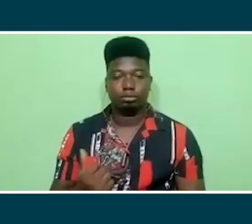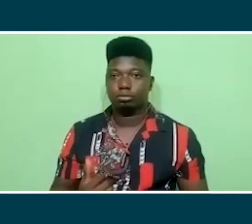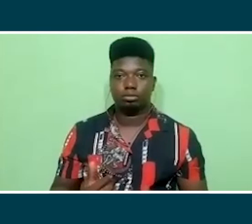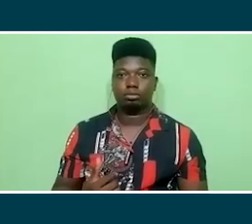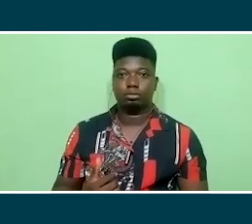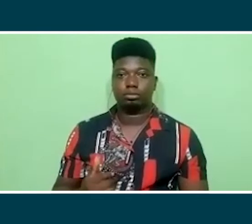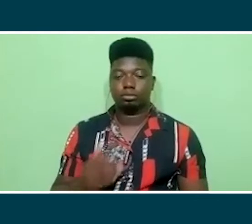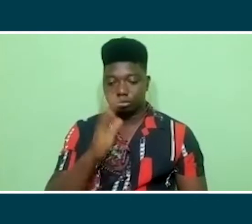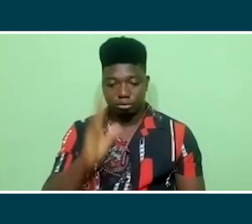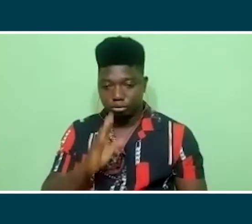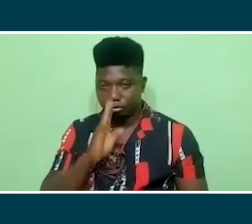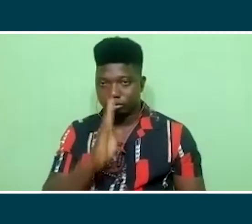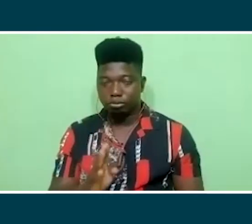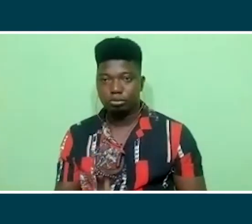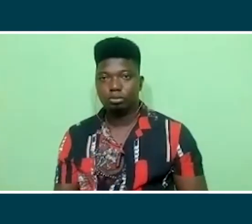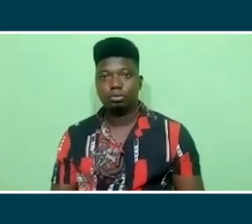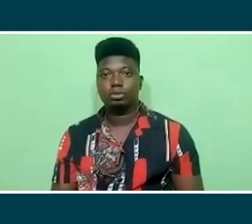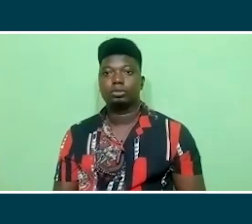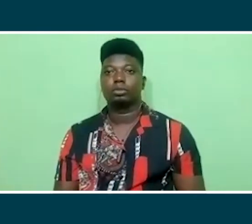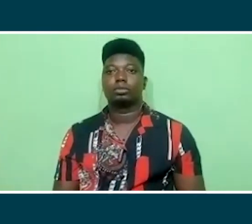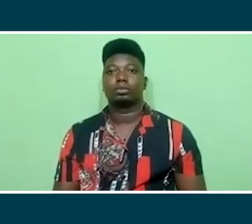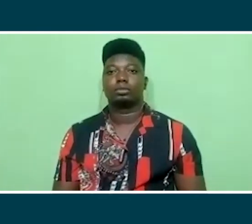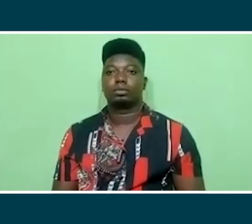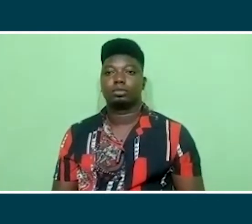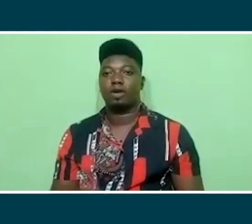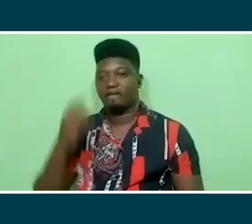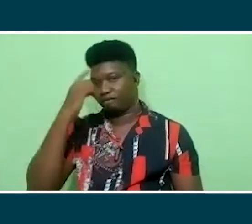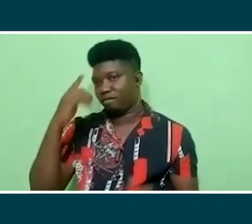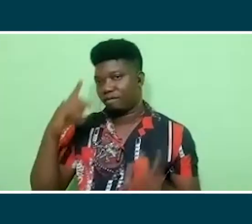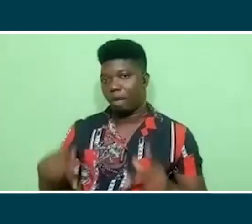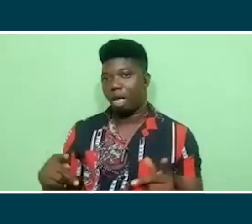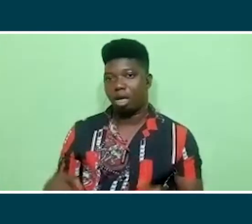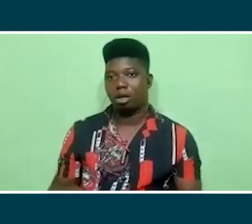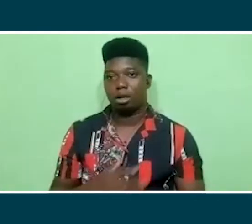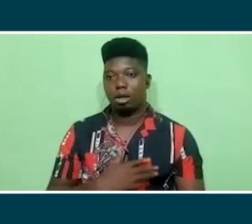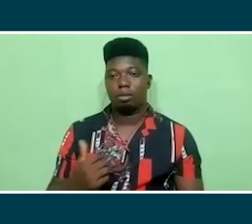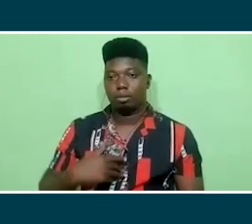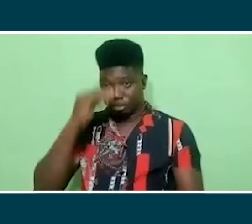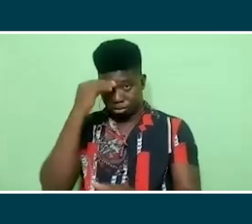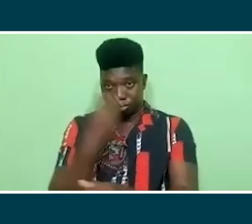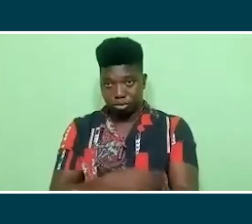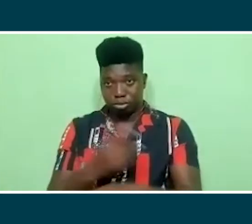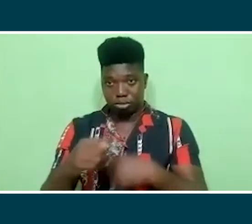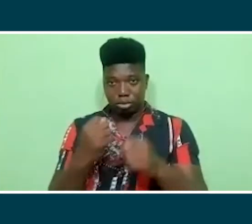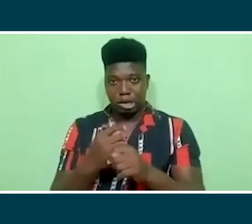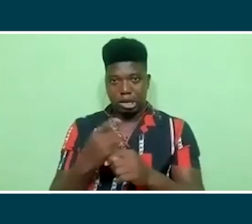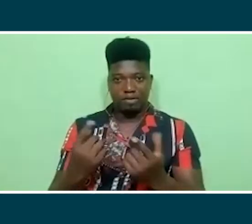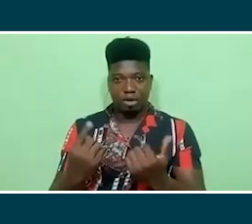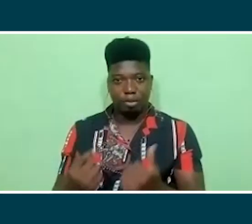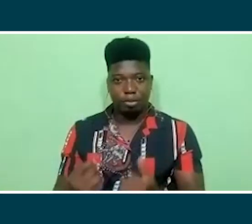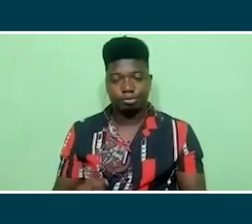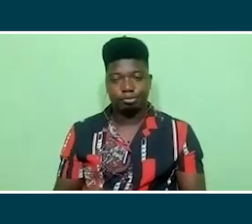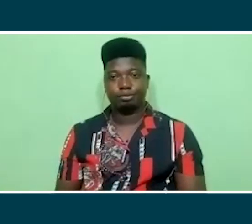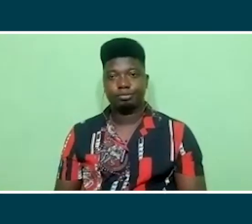before. I actually don't know who the person is. And my son kind of comes out creeping. I'm like, what's going on in there, dude? This seems shady. Is it? Oh, no,